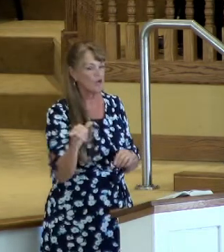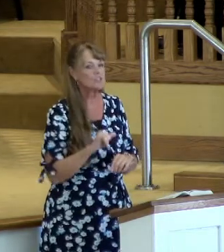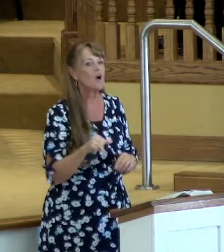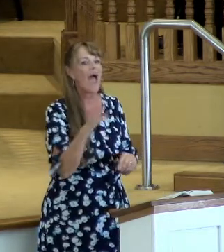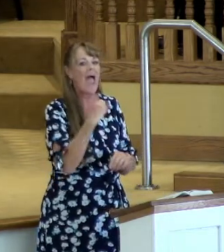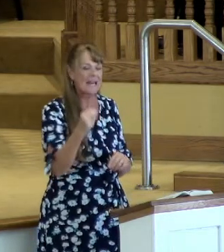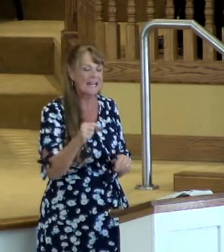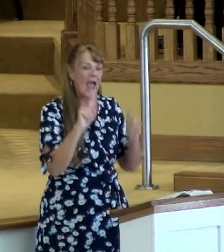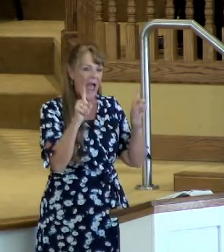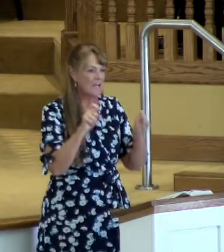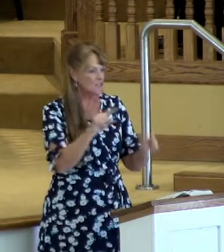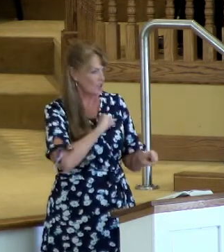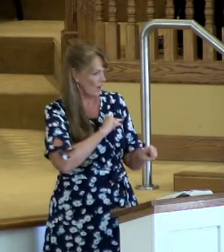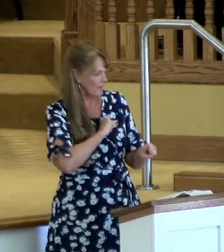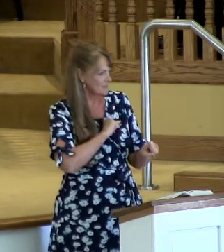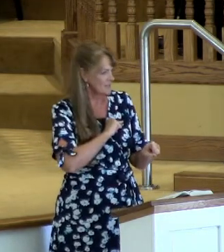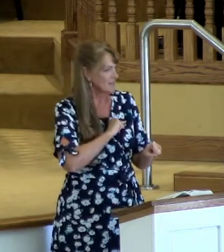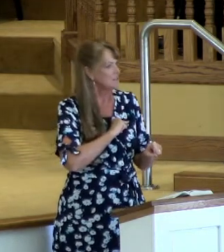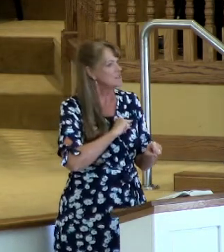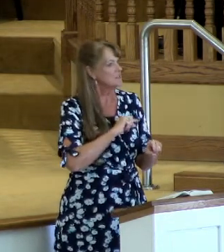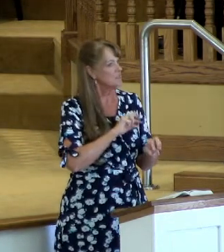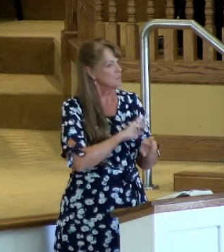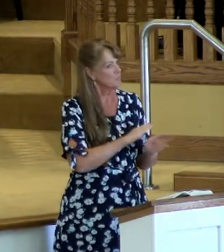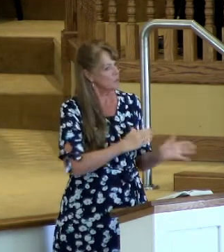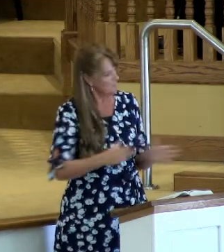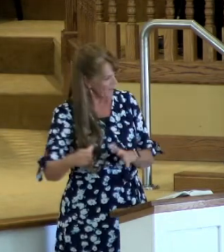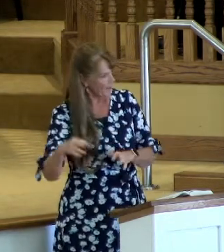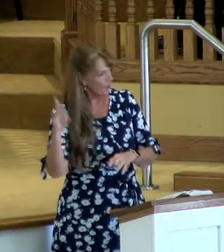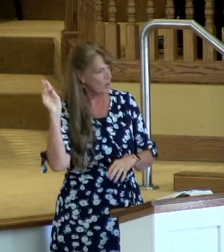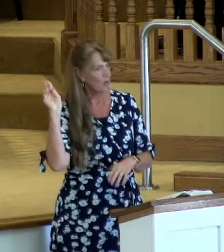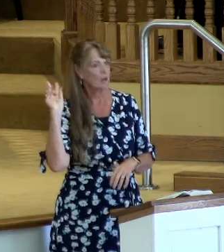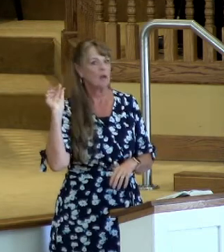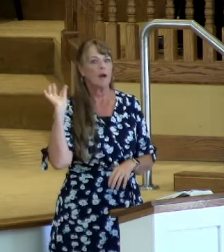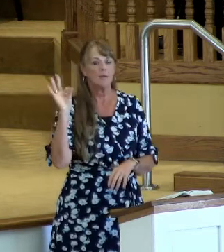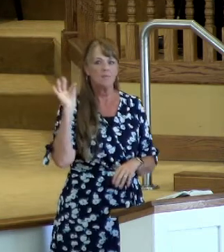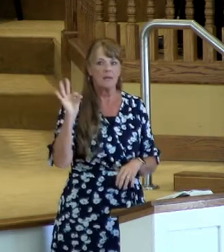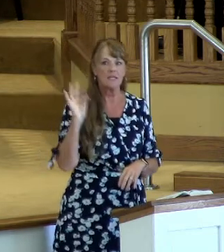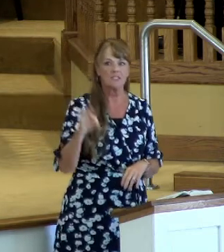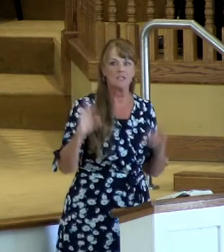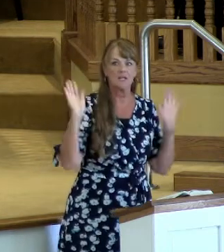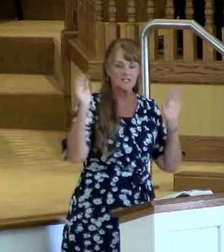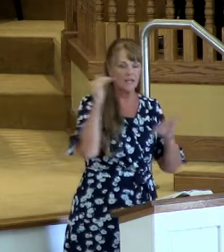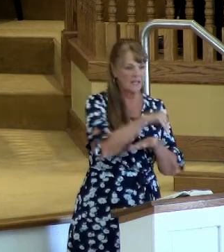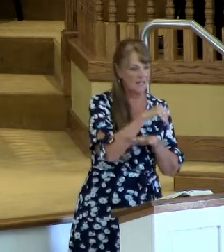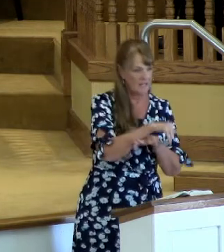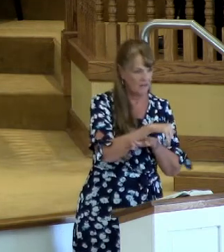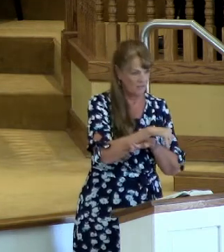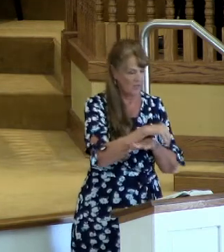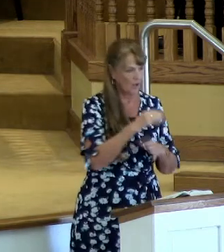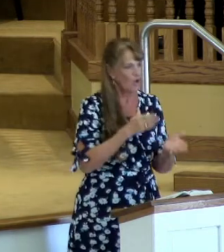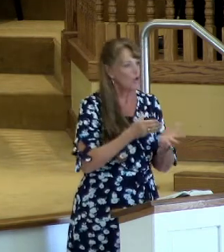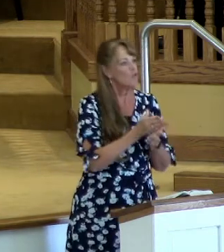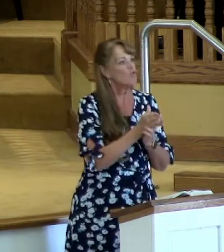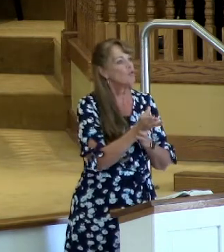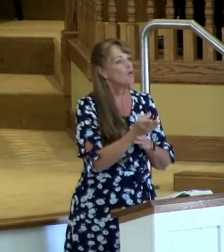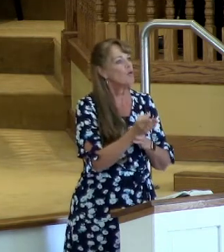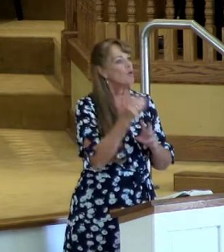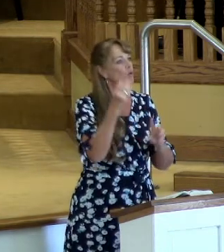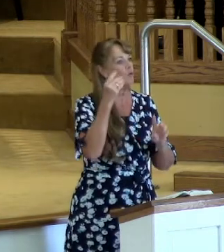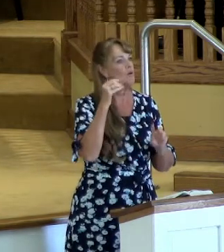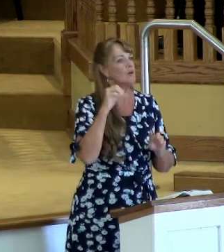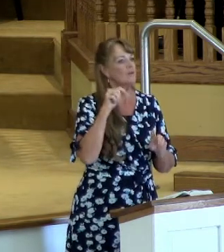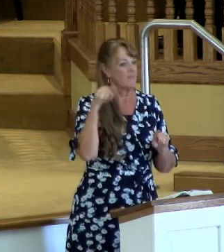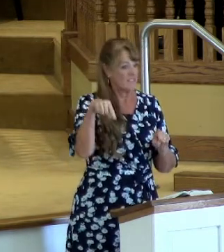to get a message ready about a week or two back, and I asked him to preach tonight. So Sunday evenings throughout the month of September, get a treat and get somebody besides